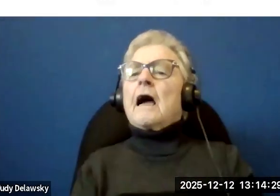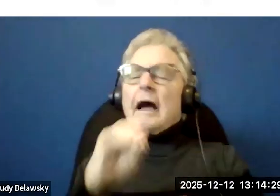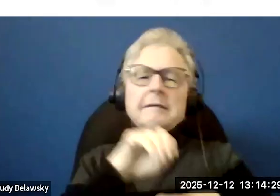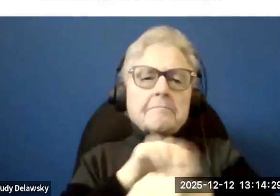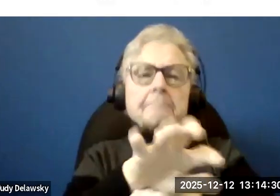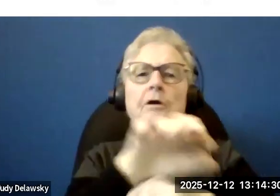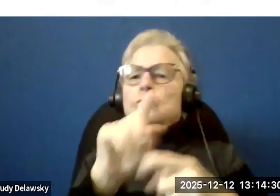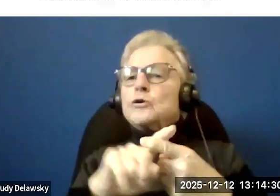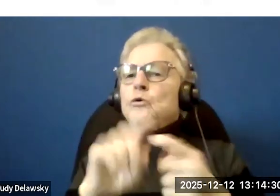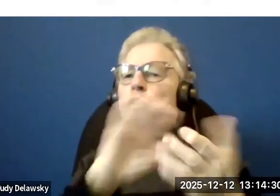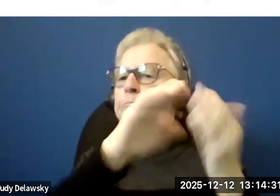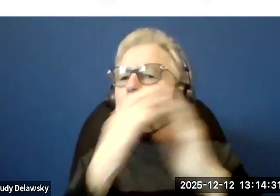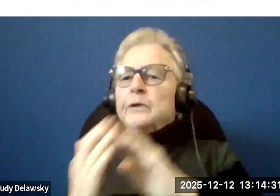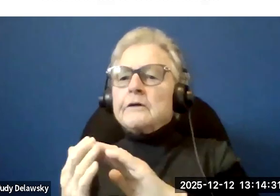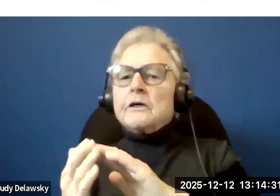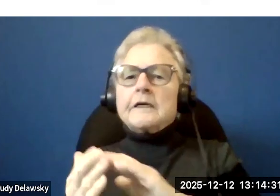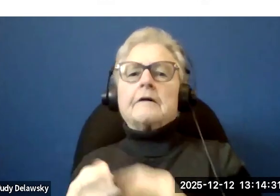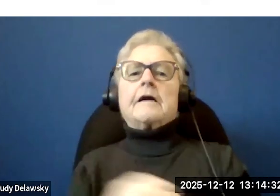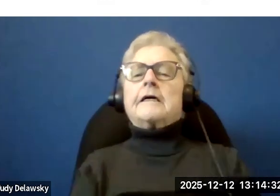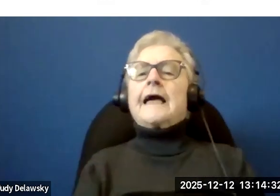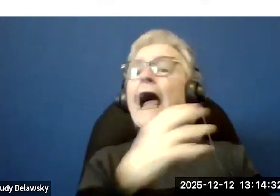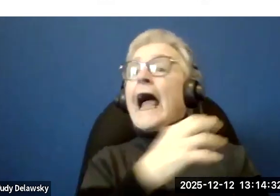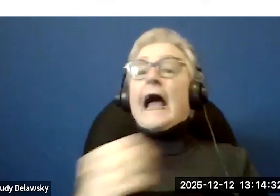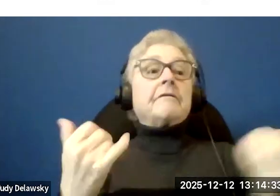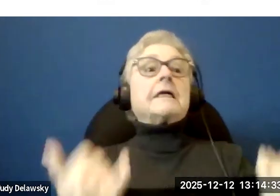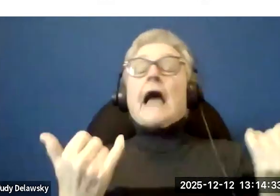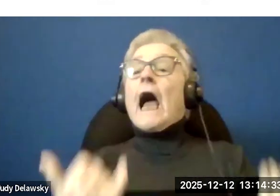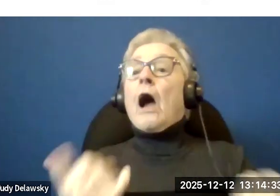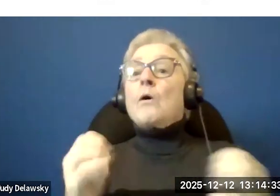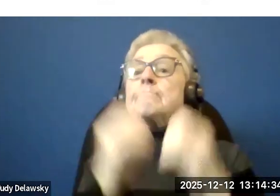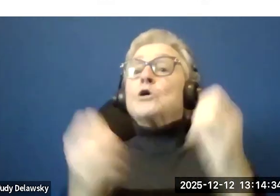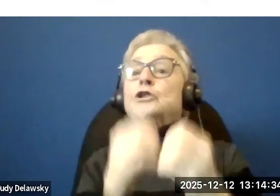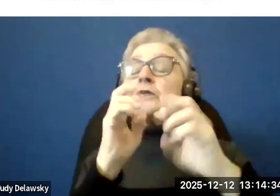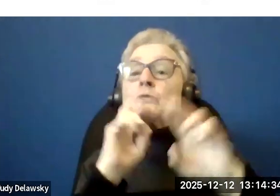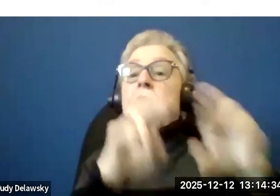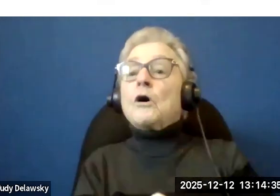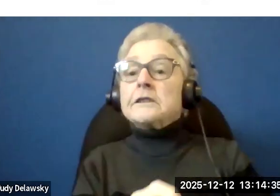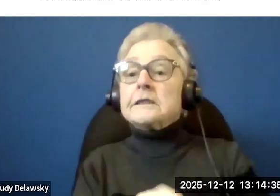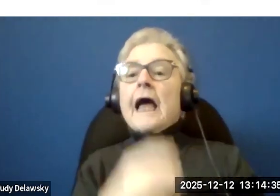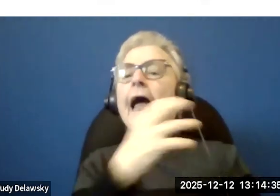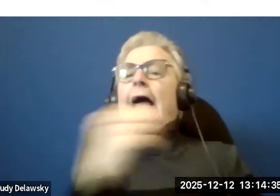and assess the current emergency responses for inclusivity.